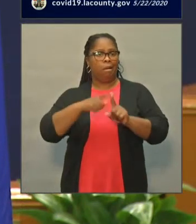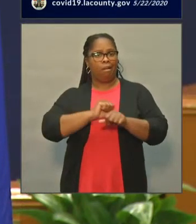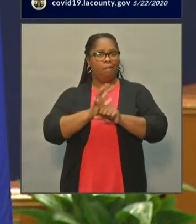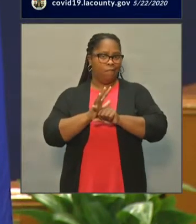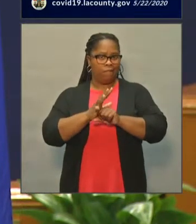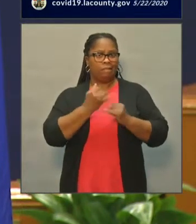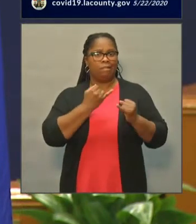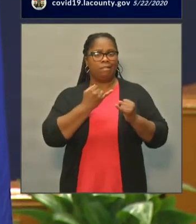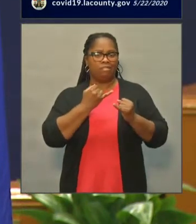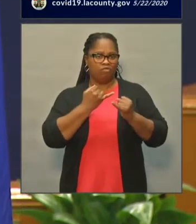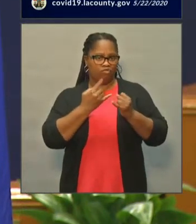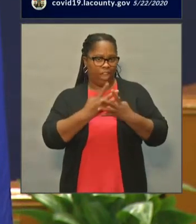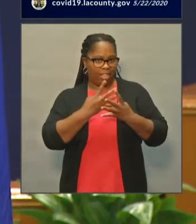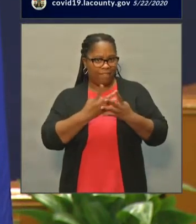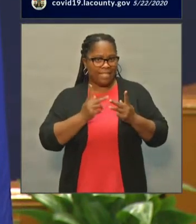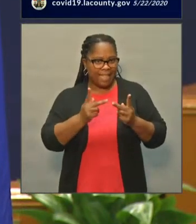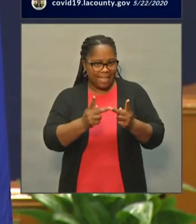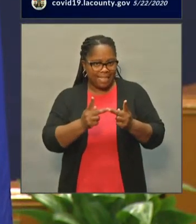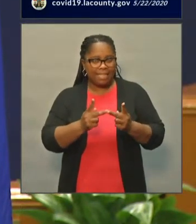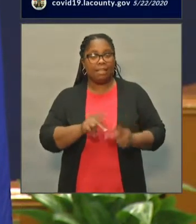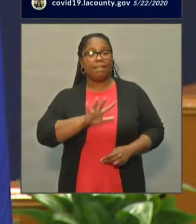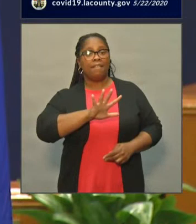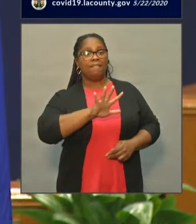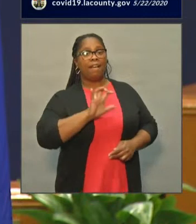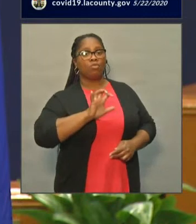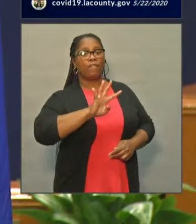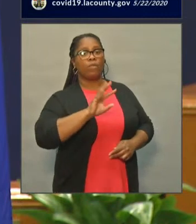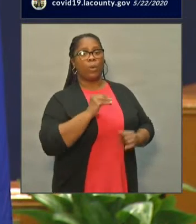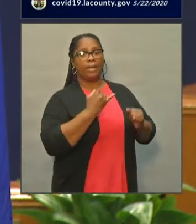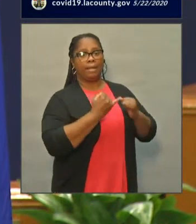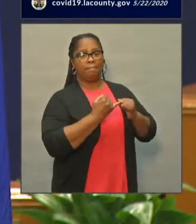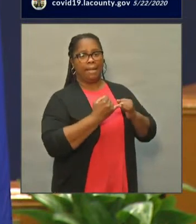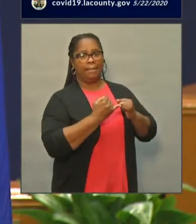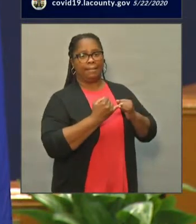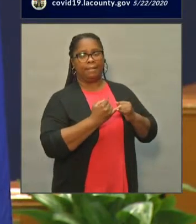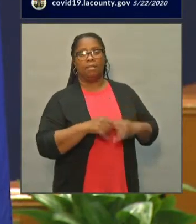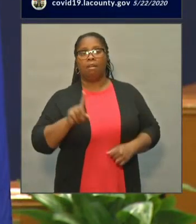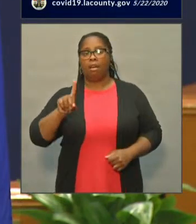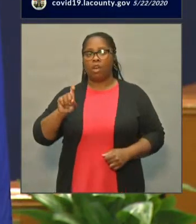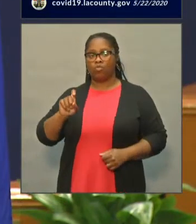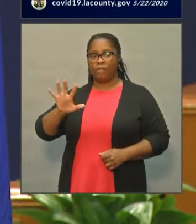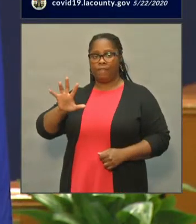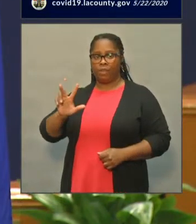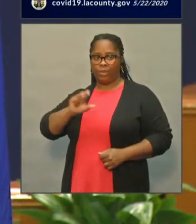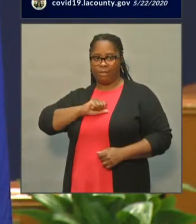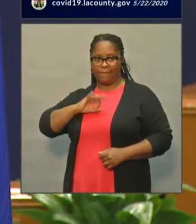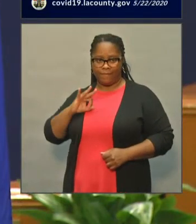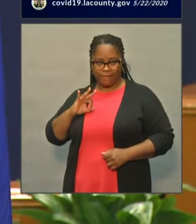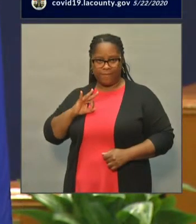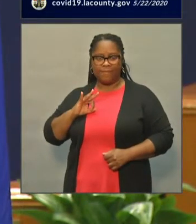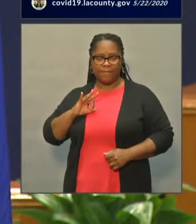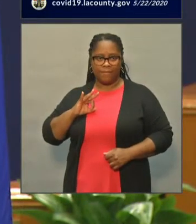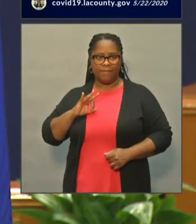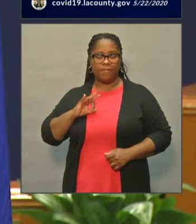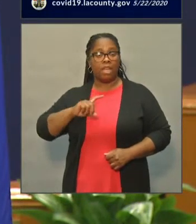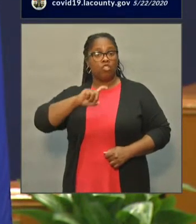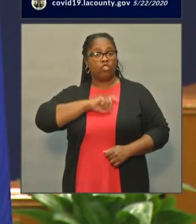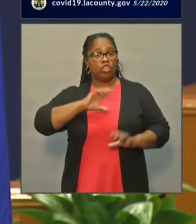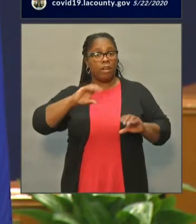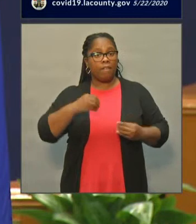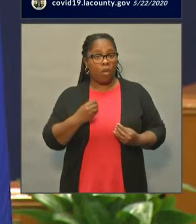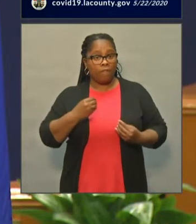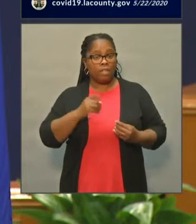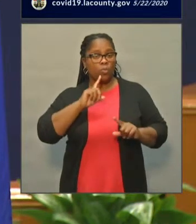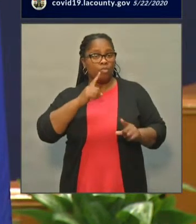facilities, 540 among people who are incarcerated, and 153 among staff. The Sheriff's Office